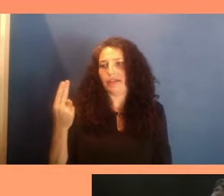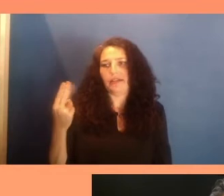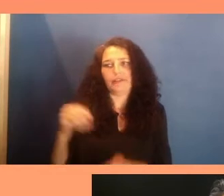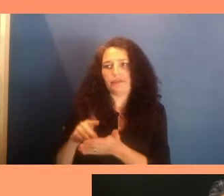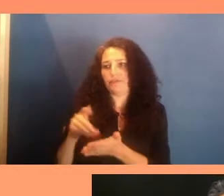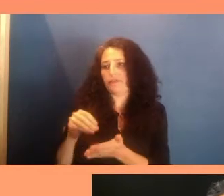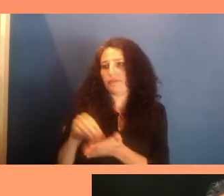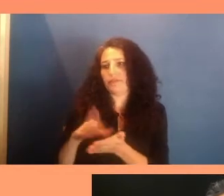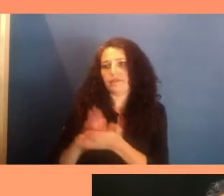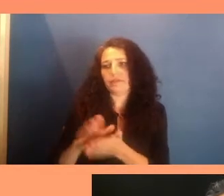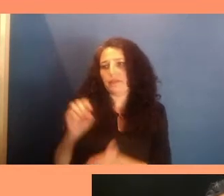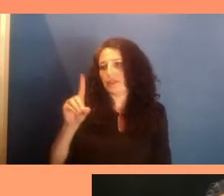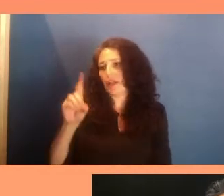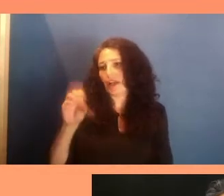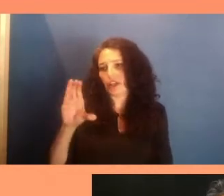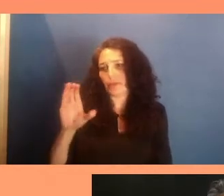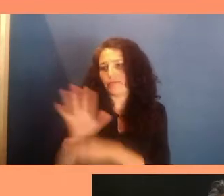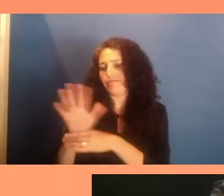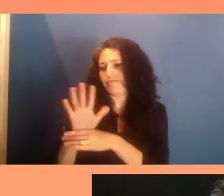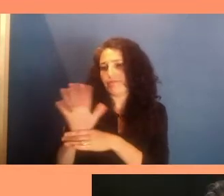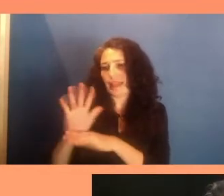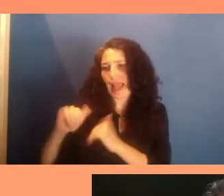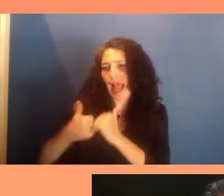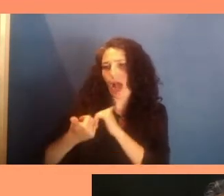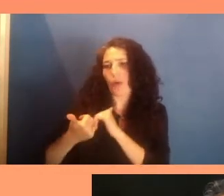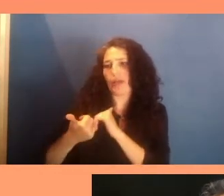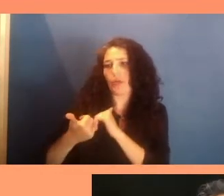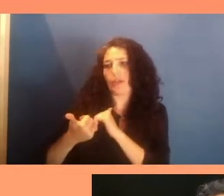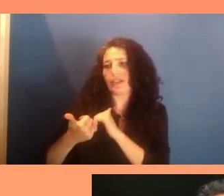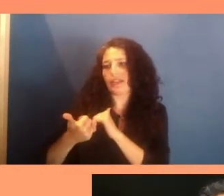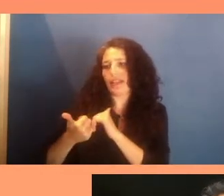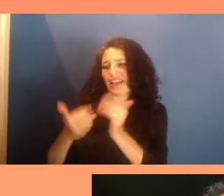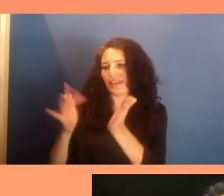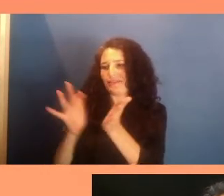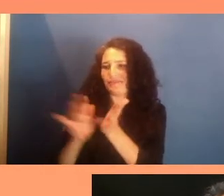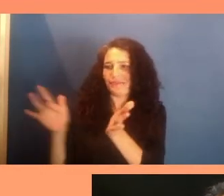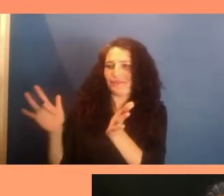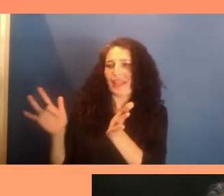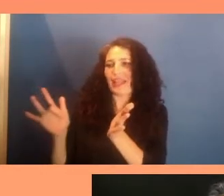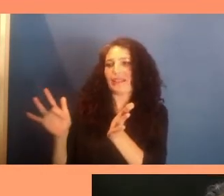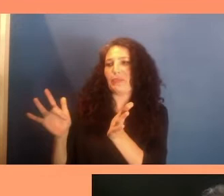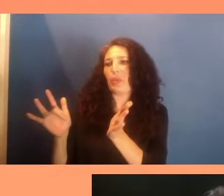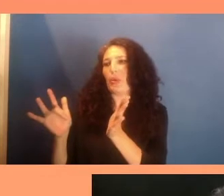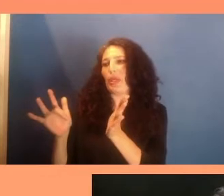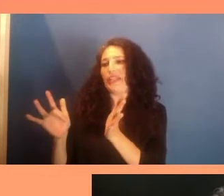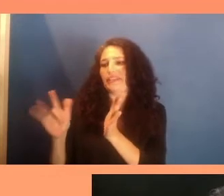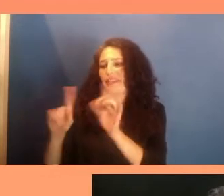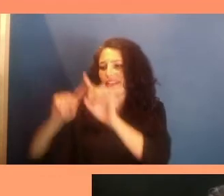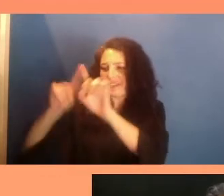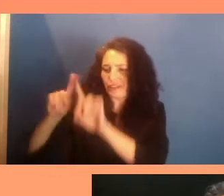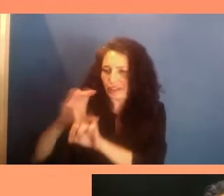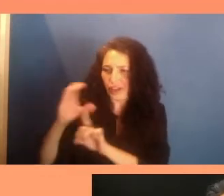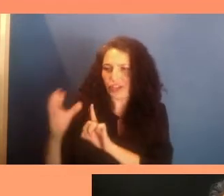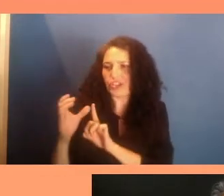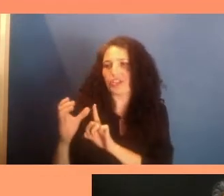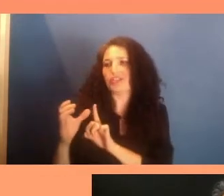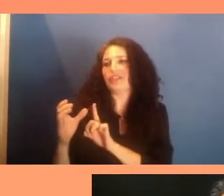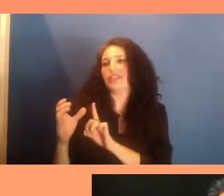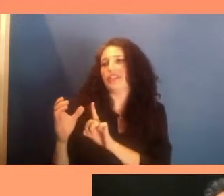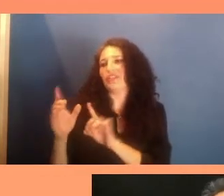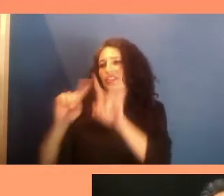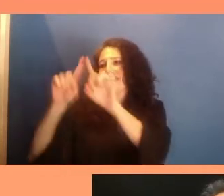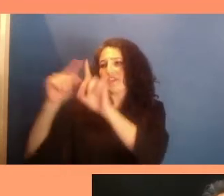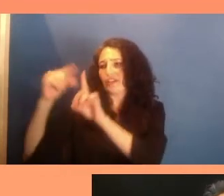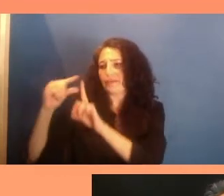some ways to sort of exploit particular cultures, and sort of like we have all these different terminologies for it, the